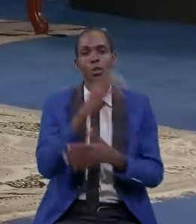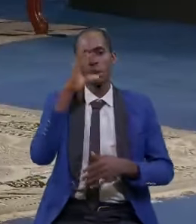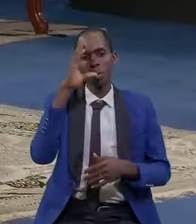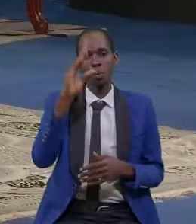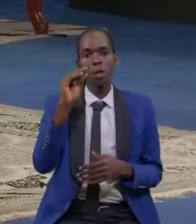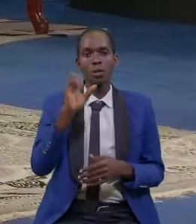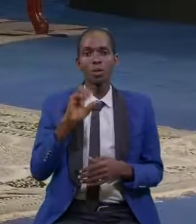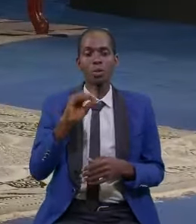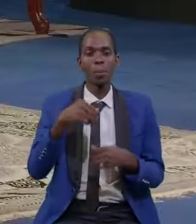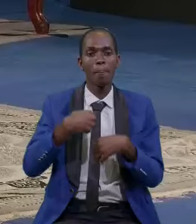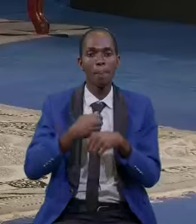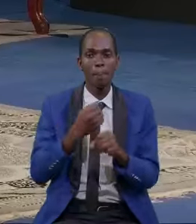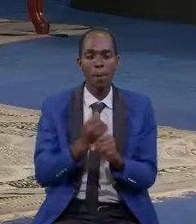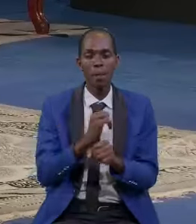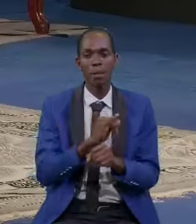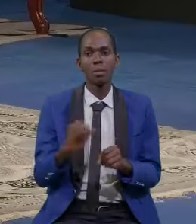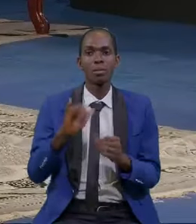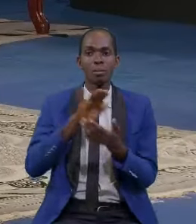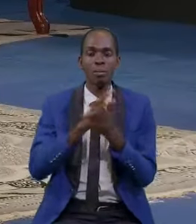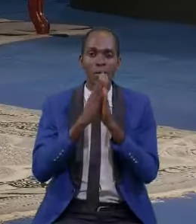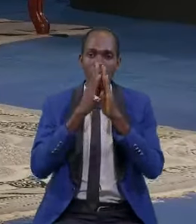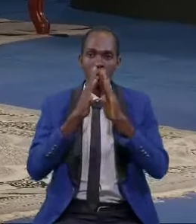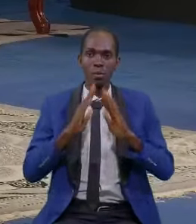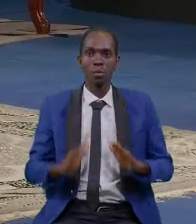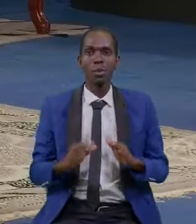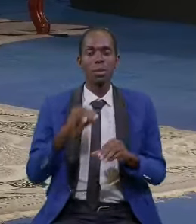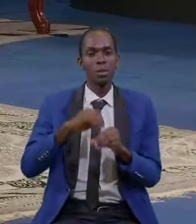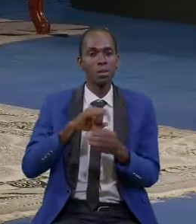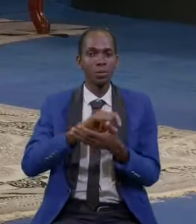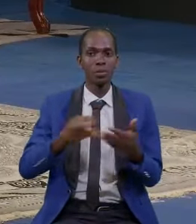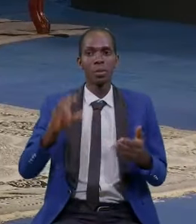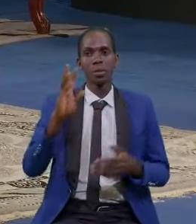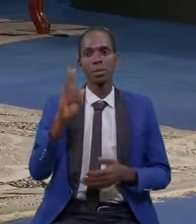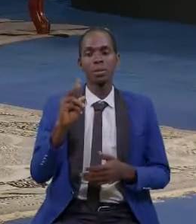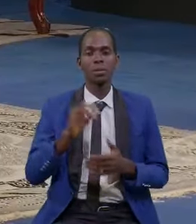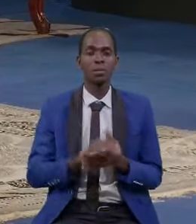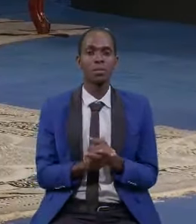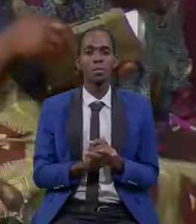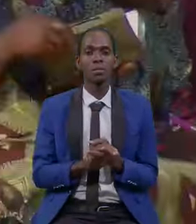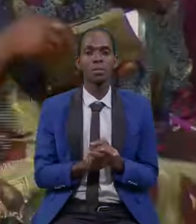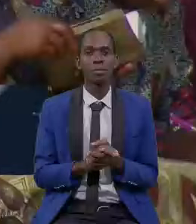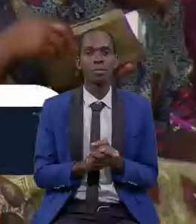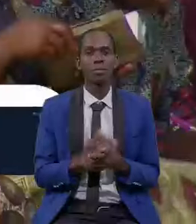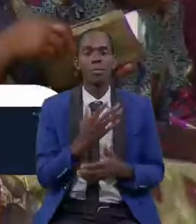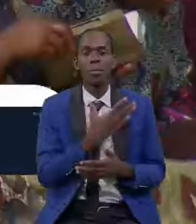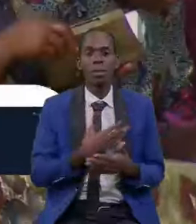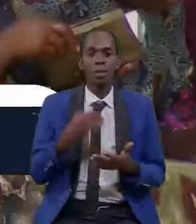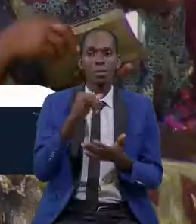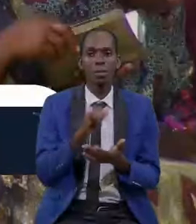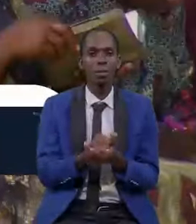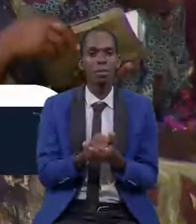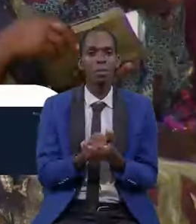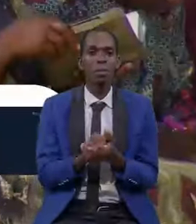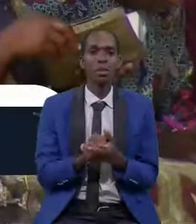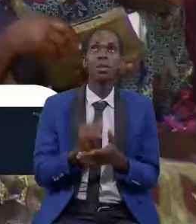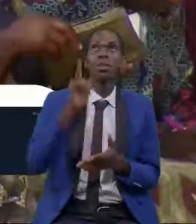So making peace. Look at verse 16. In verse 16, and that he might